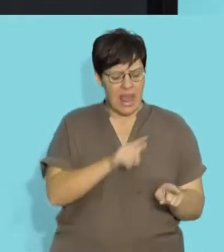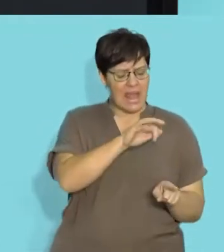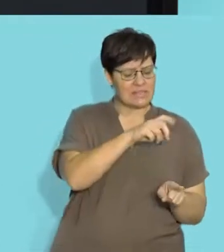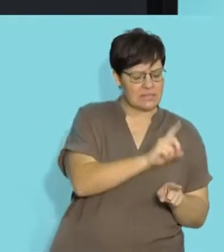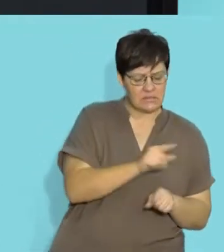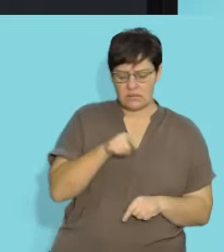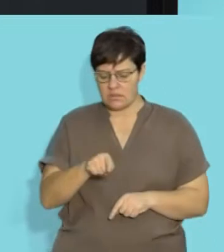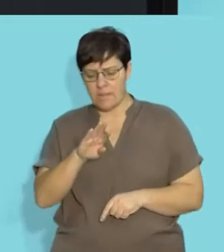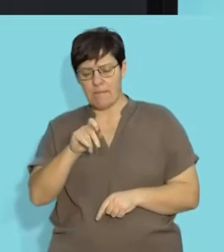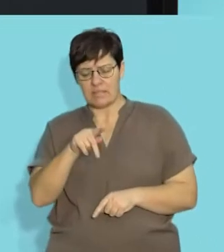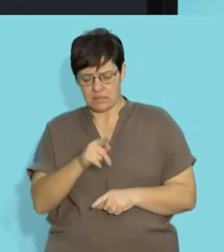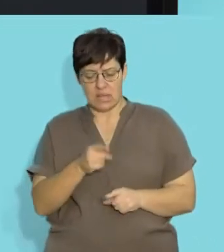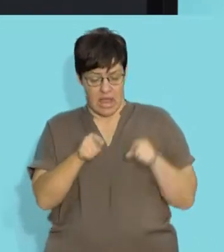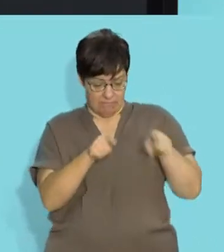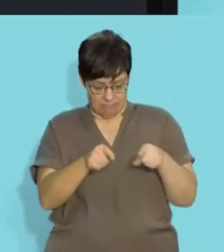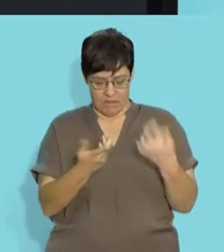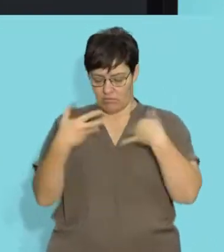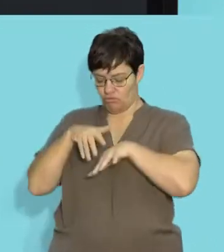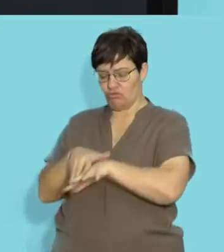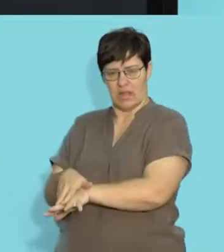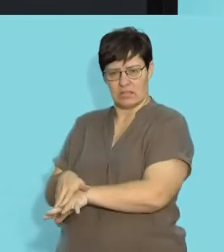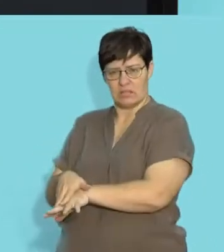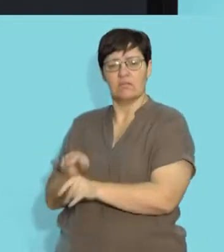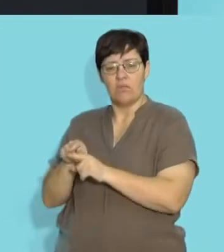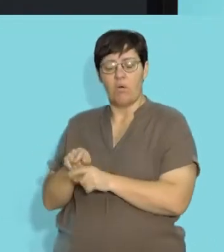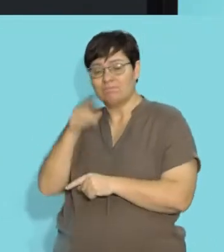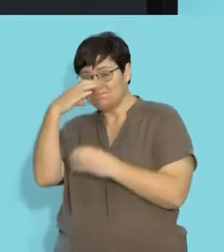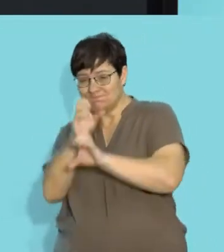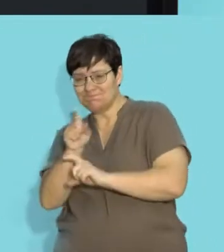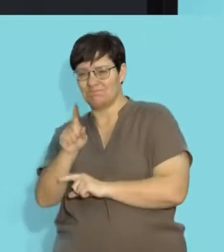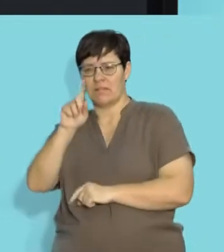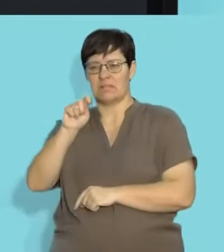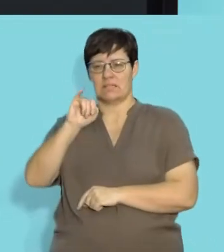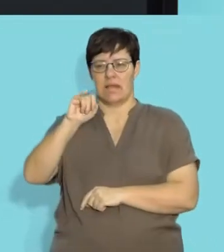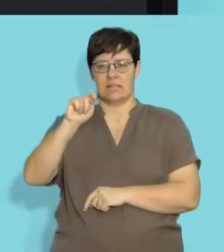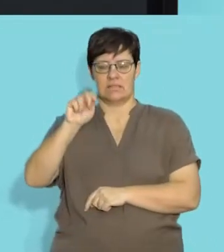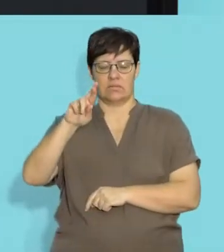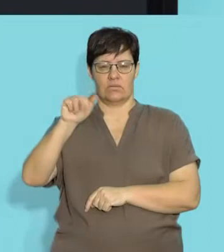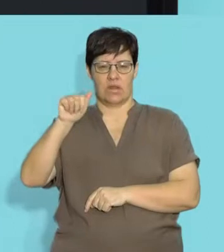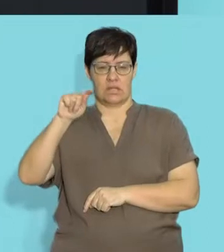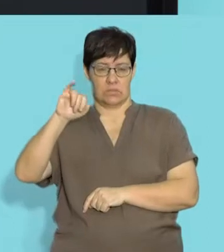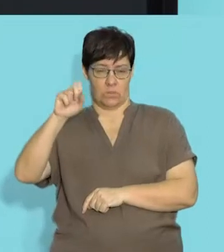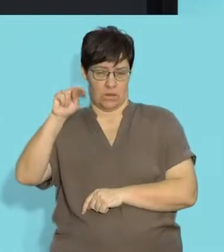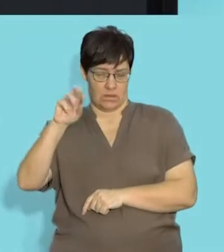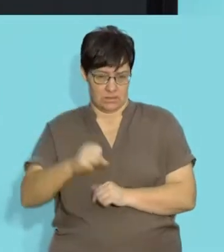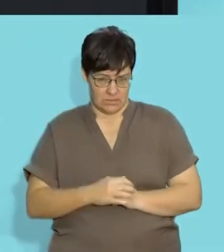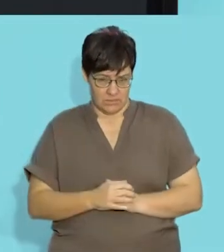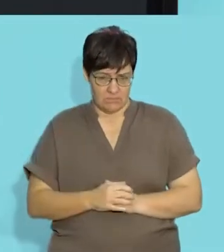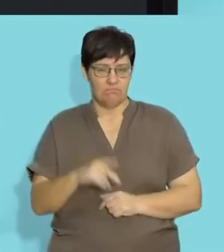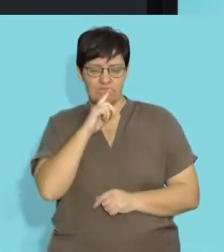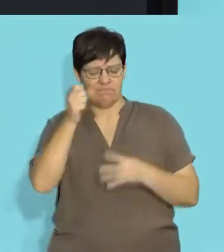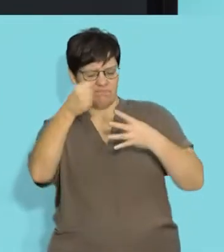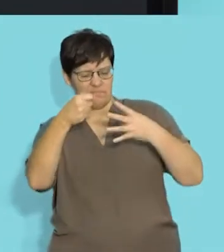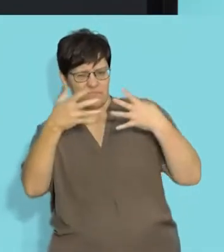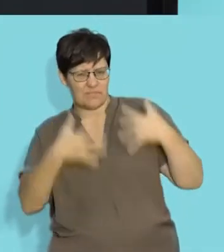when acids and bases react with each other in the context of titrations. Okay, there's the whole issues around